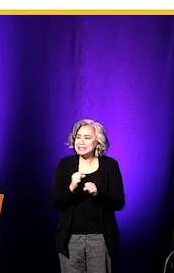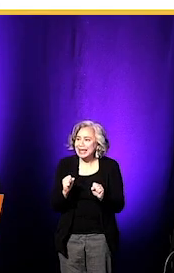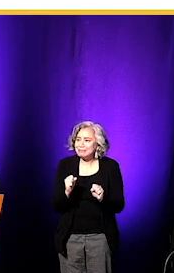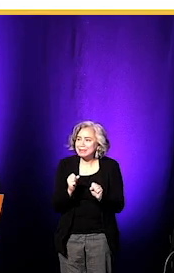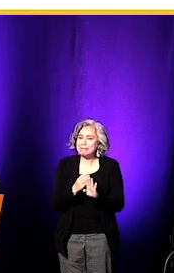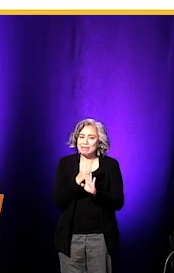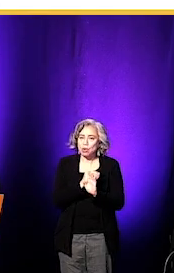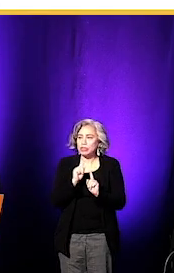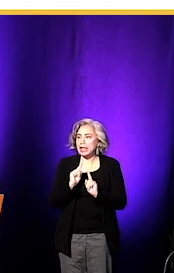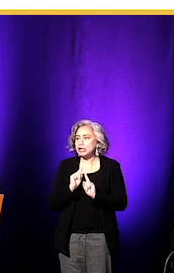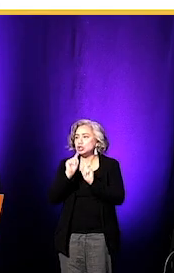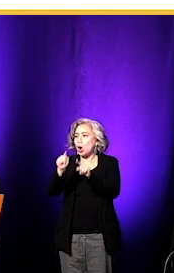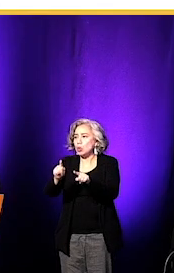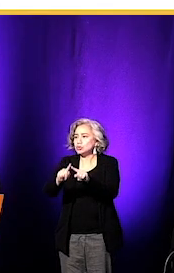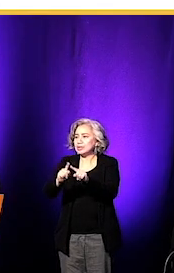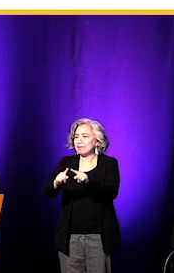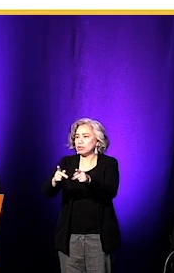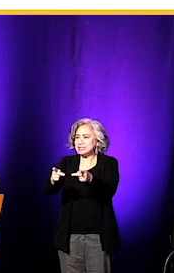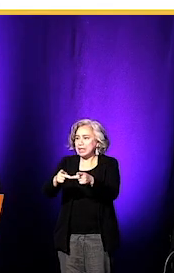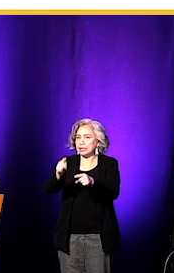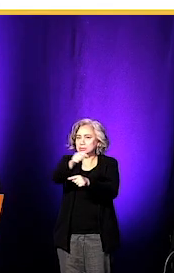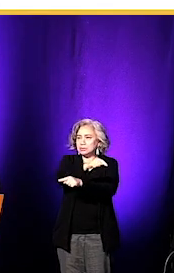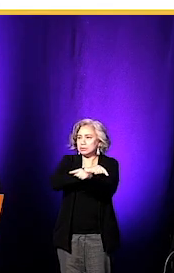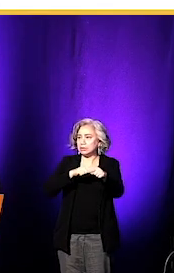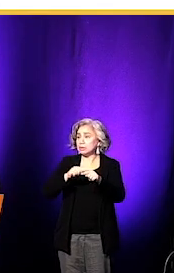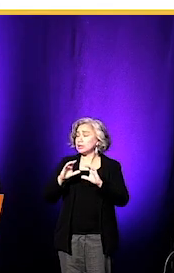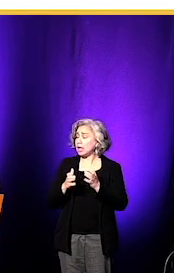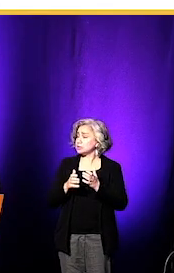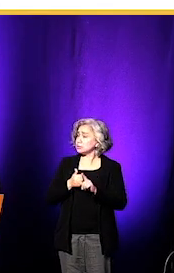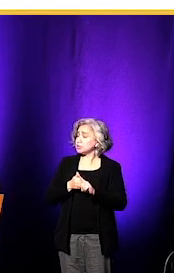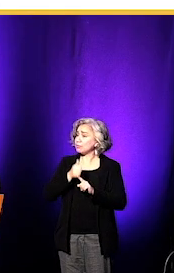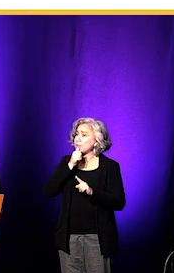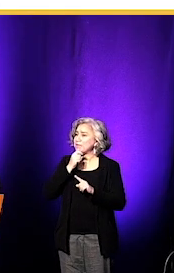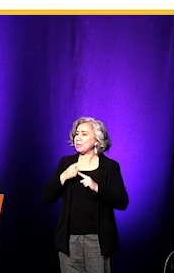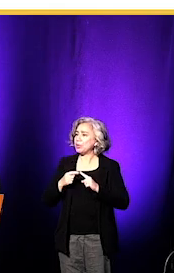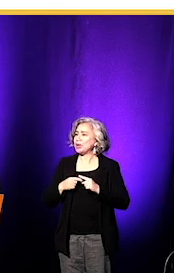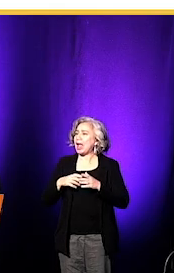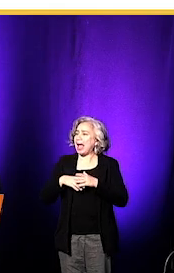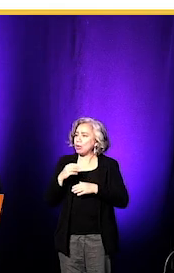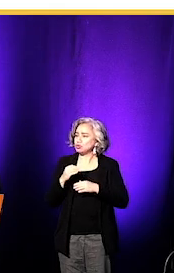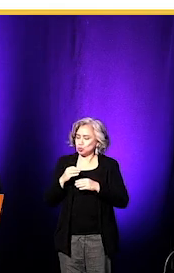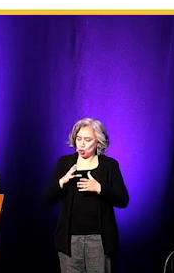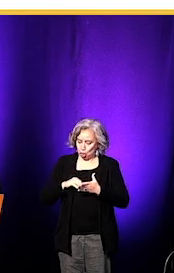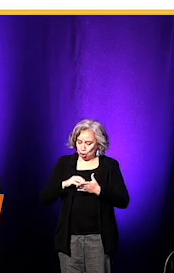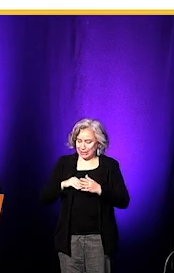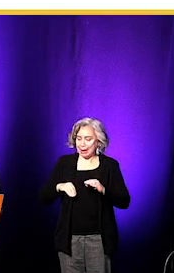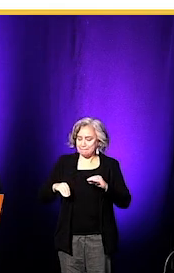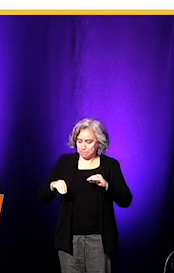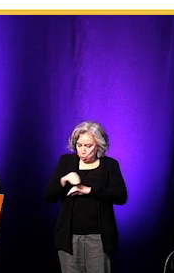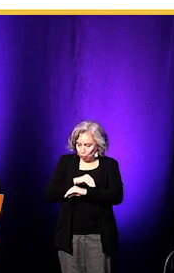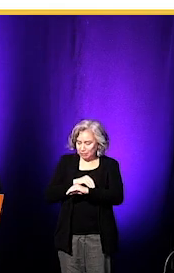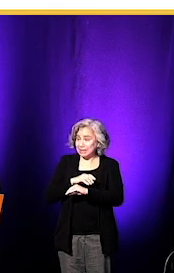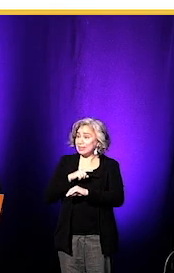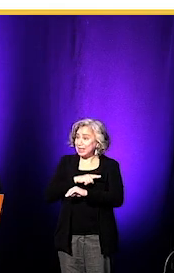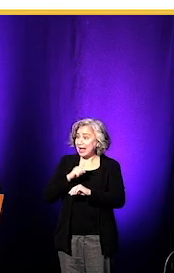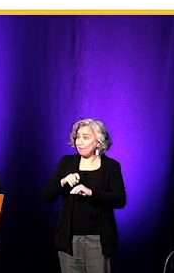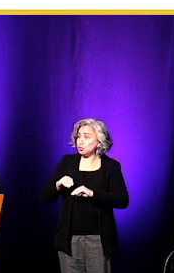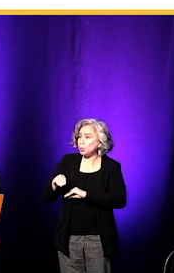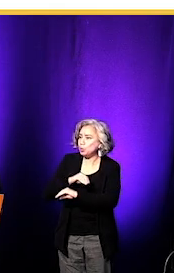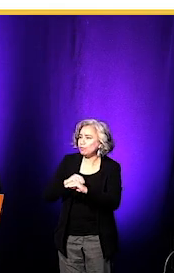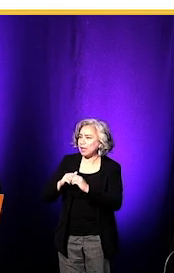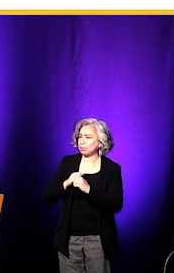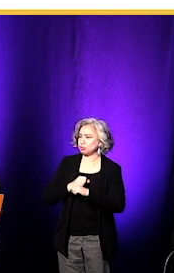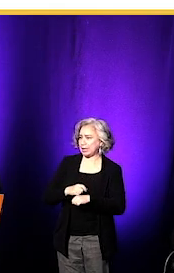private, but if we're going out and doing this kind of learning and movement kind of work, how do we protect our students too? And how to design in such a way that makes